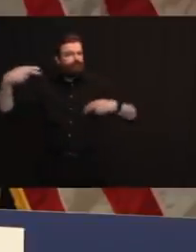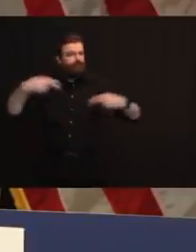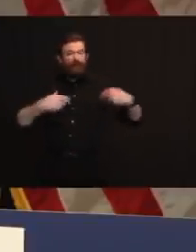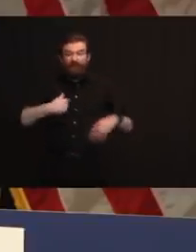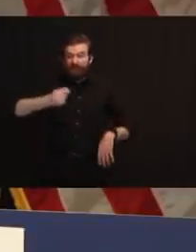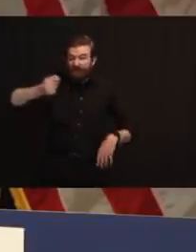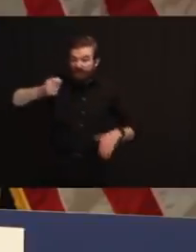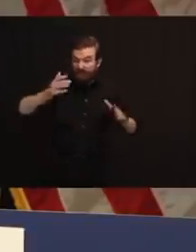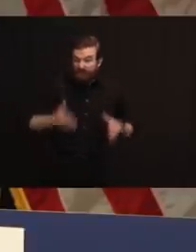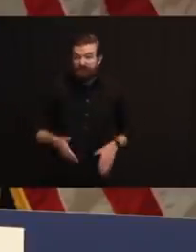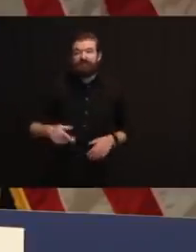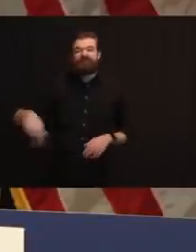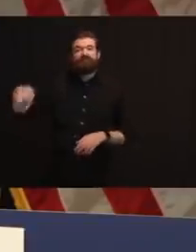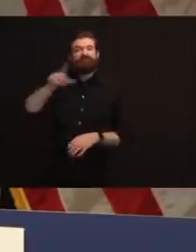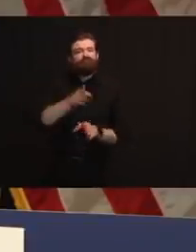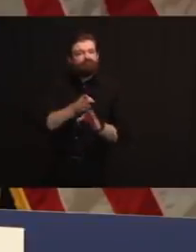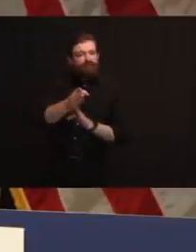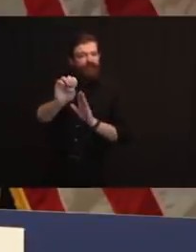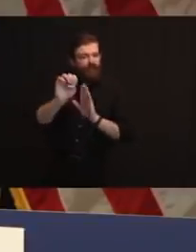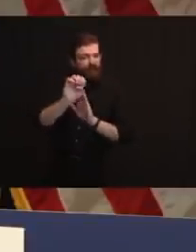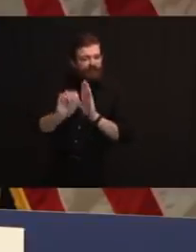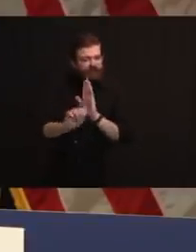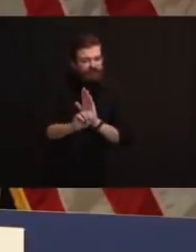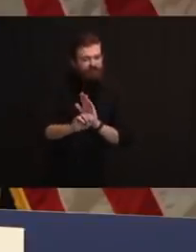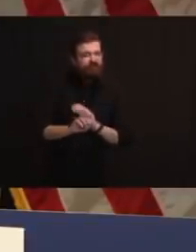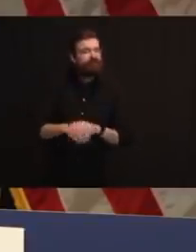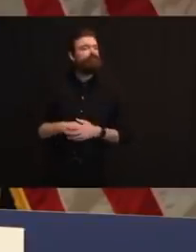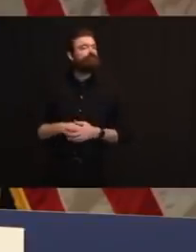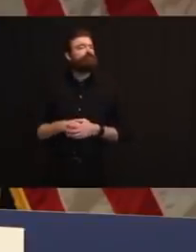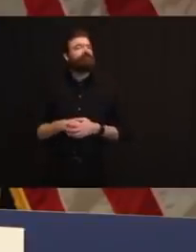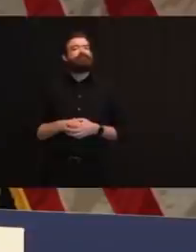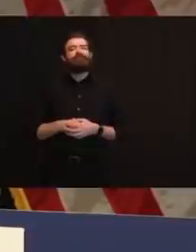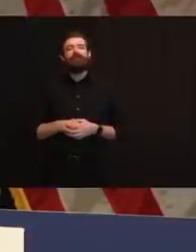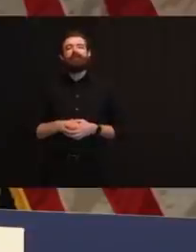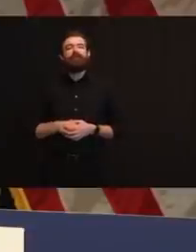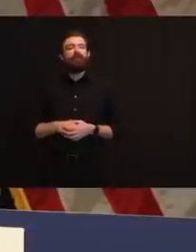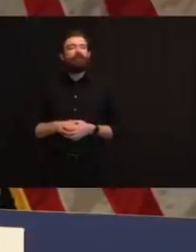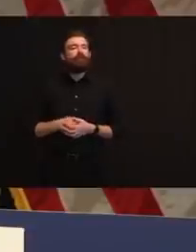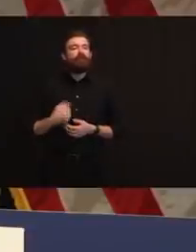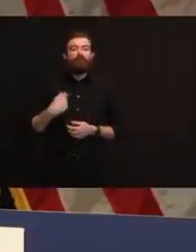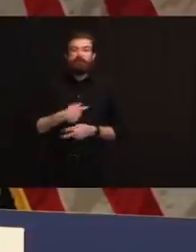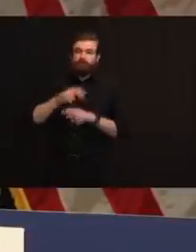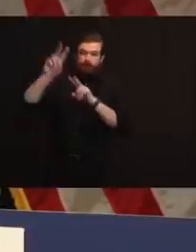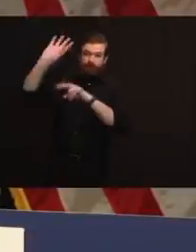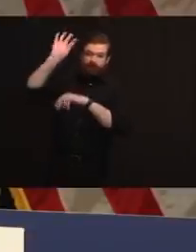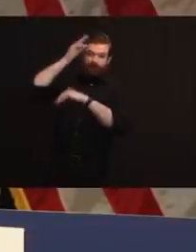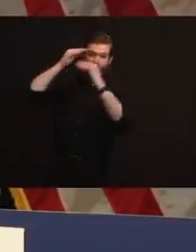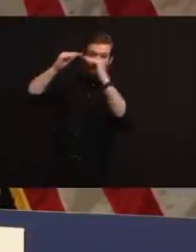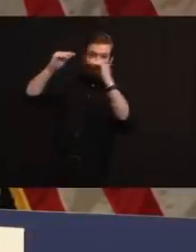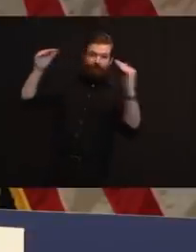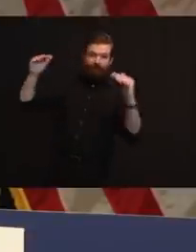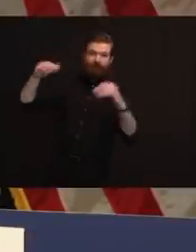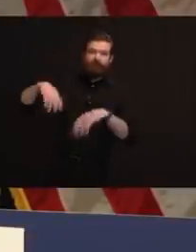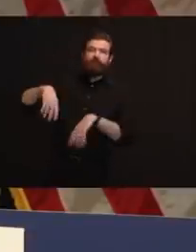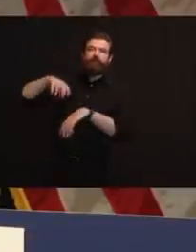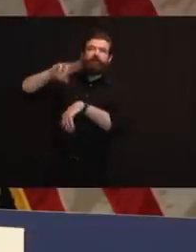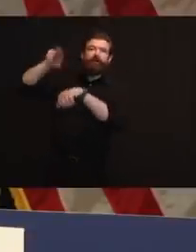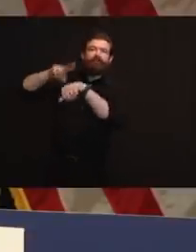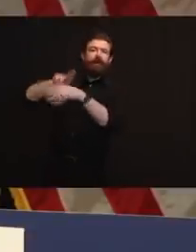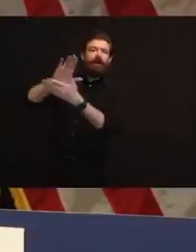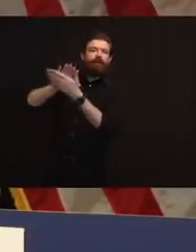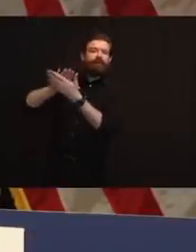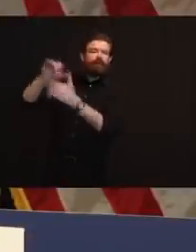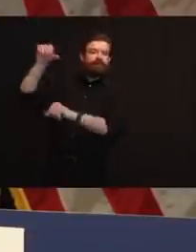others. And we followed what was happening at the federal level with the National Academy of Sciences on framework for